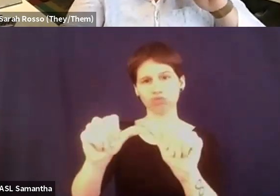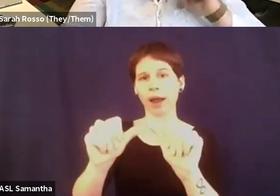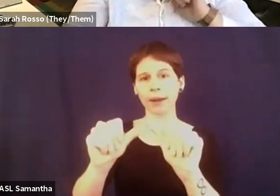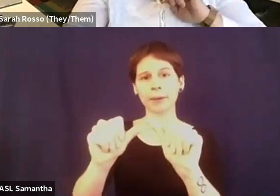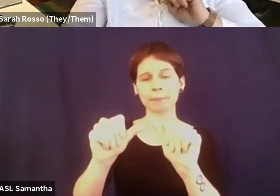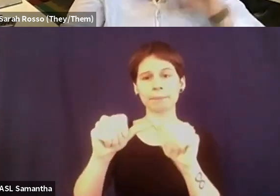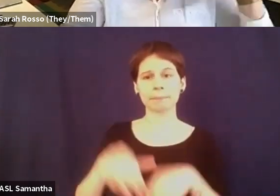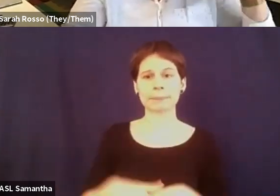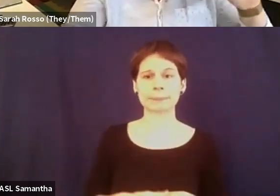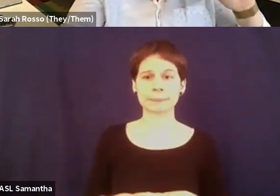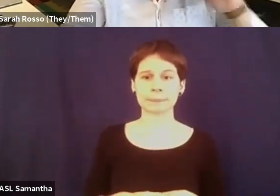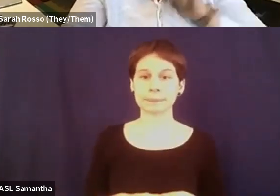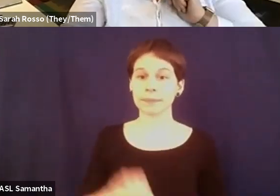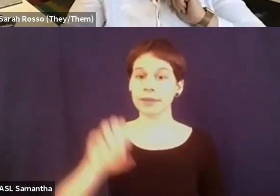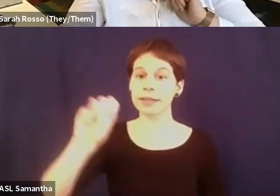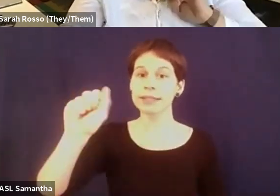Any other panelists, Sarah?